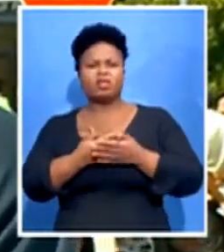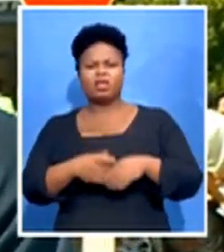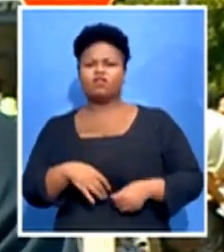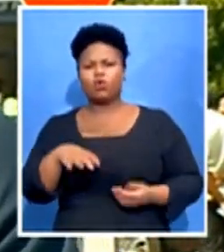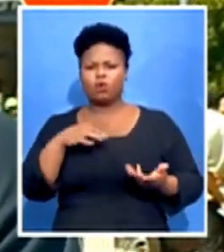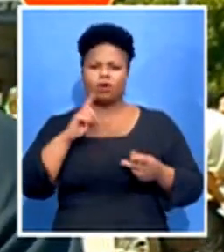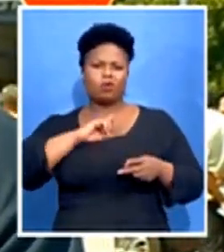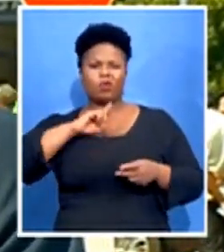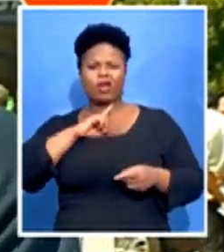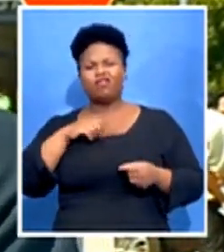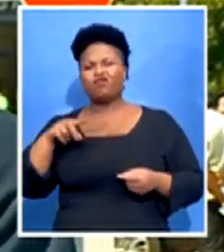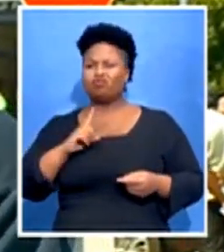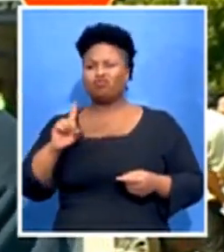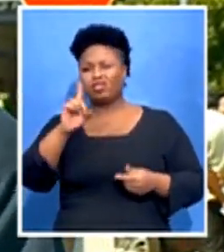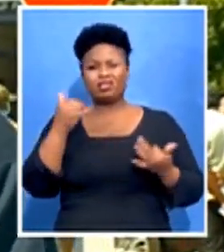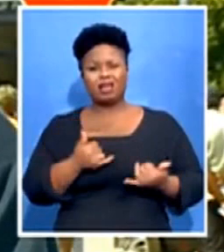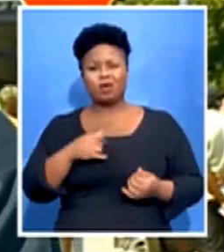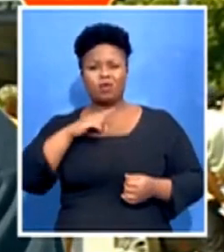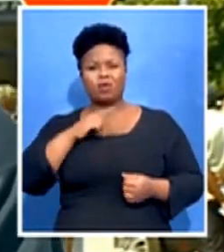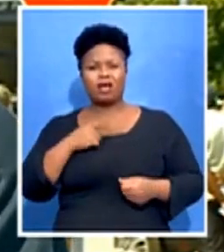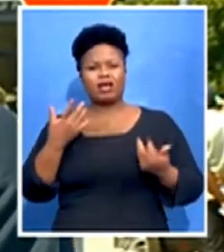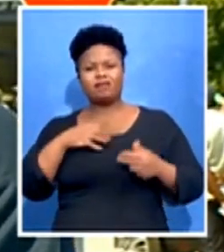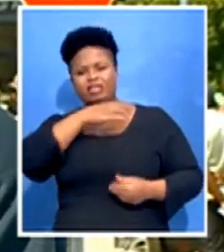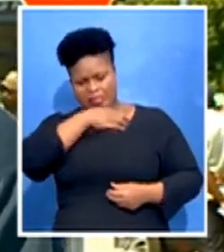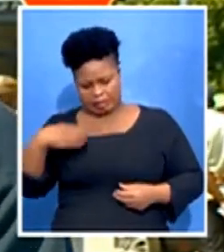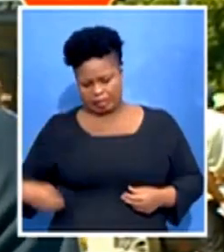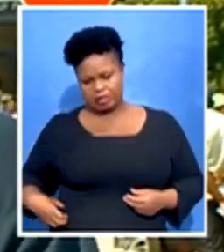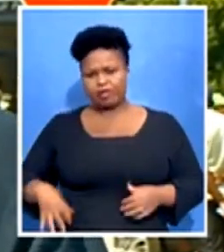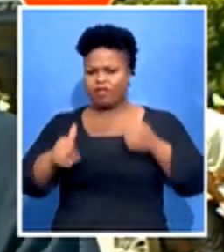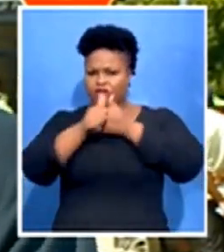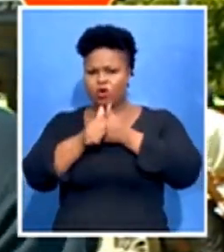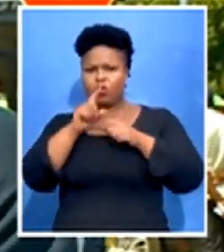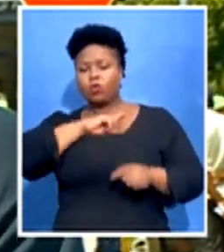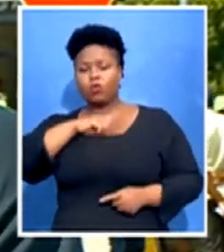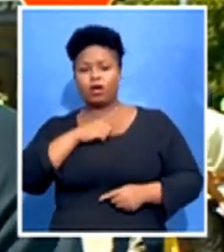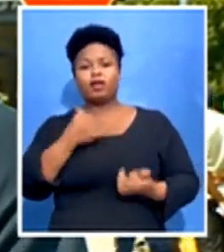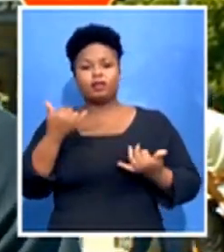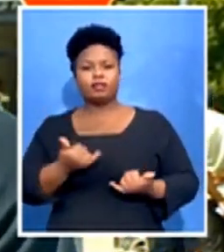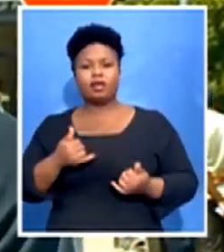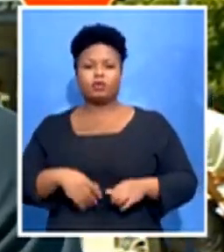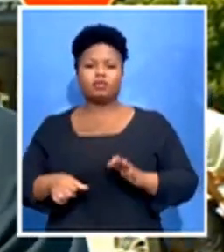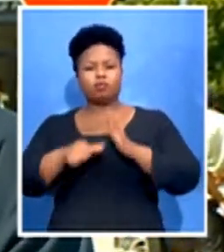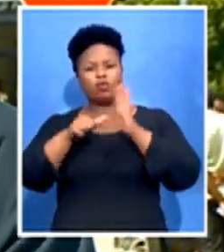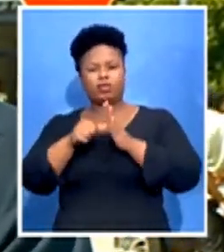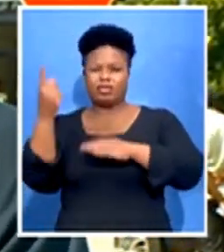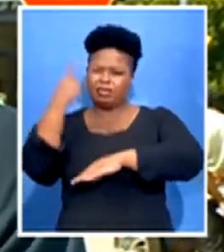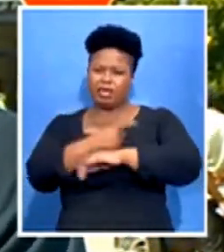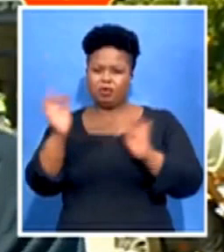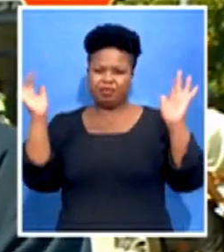fe mapanta ke gabotse morero wa letšatši la lekgono la re tle moo re dile seboka ka moka le department ya transport